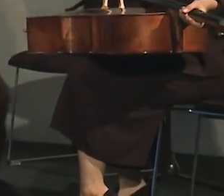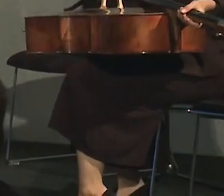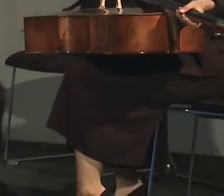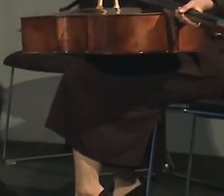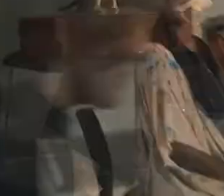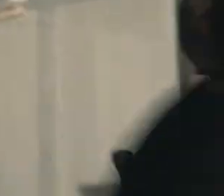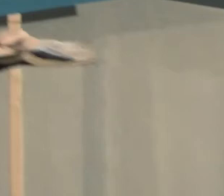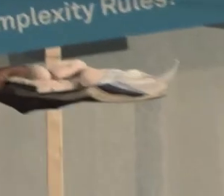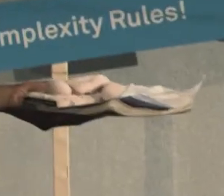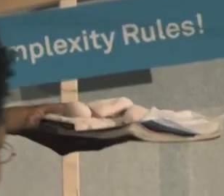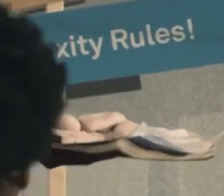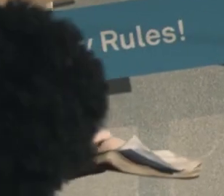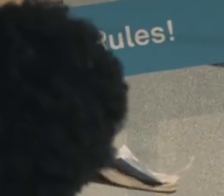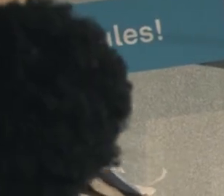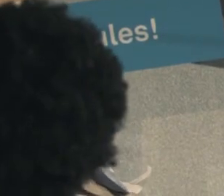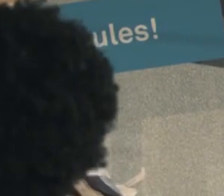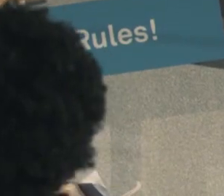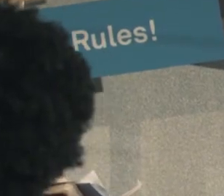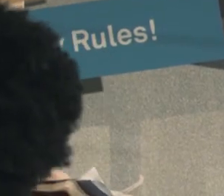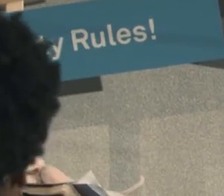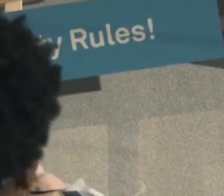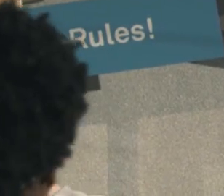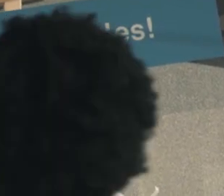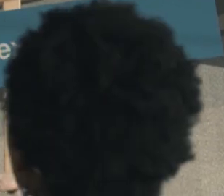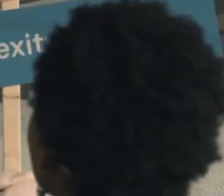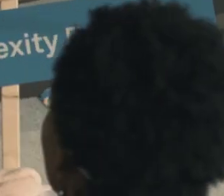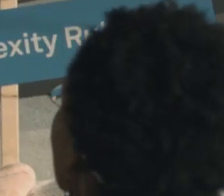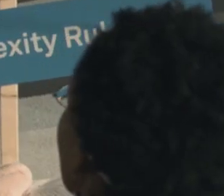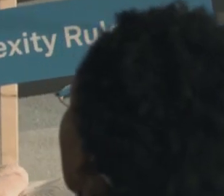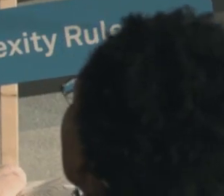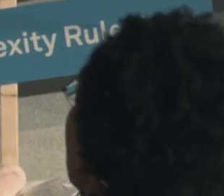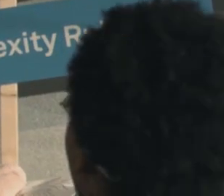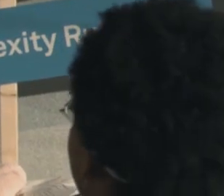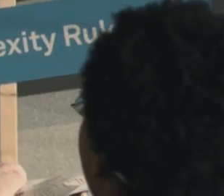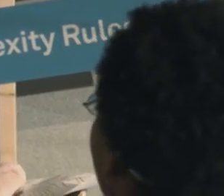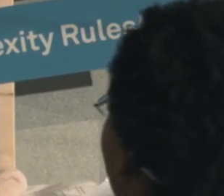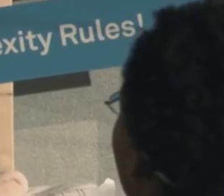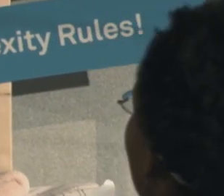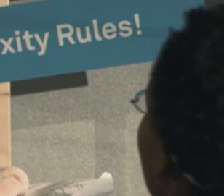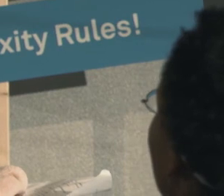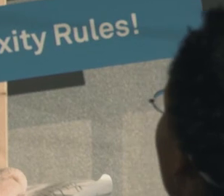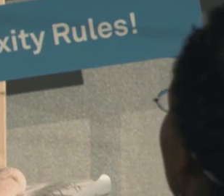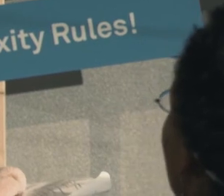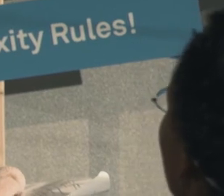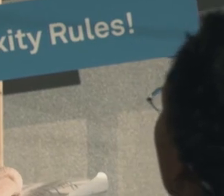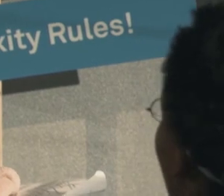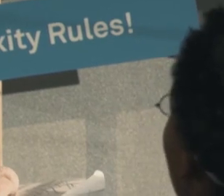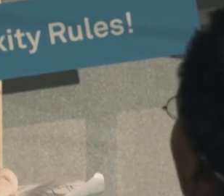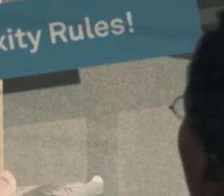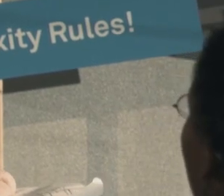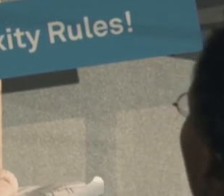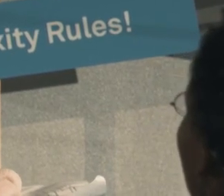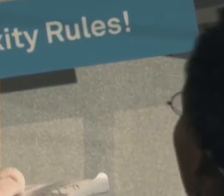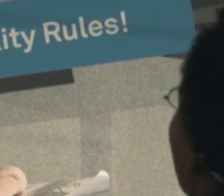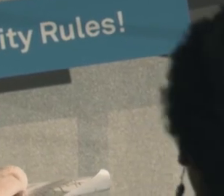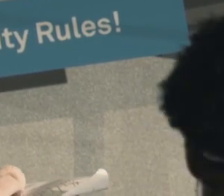Sorry, okay, I just want to also say the composer who you guys were playing before, her name is Florence Price, who's an African-American composer